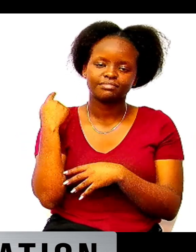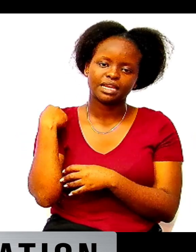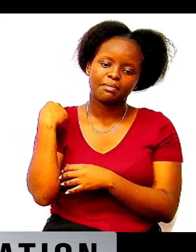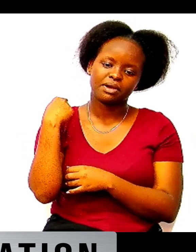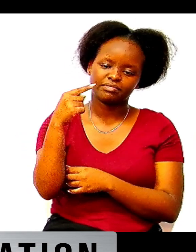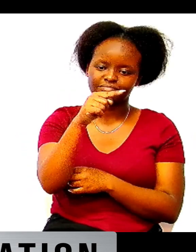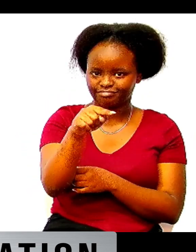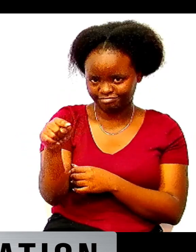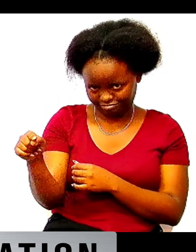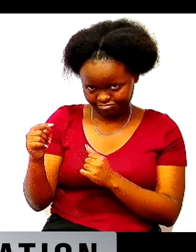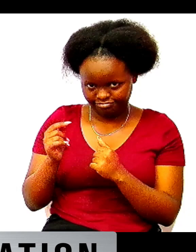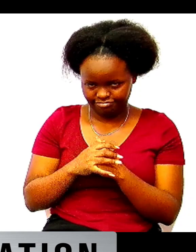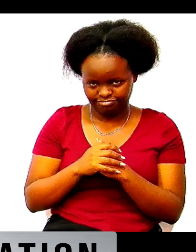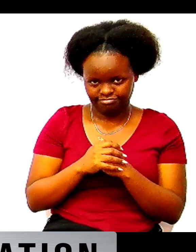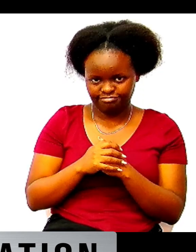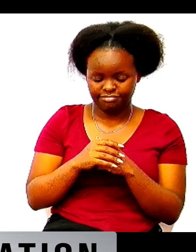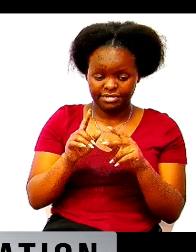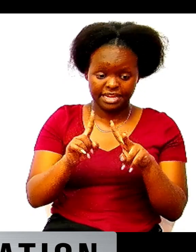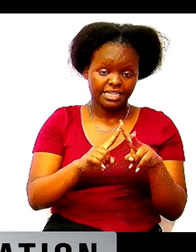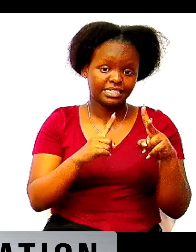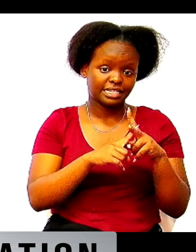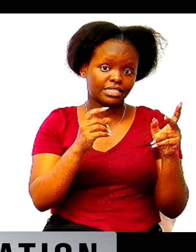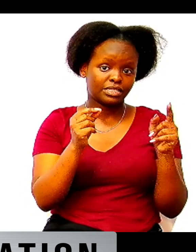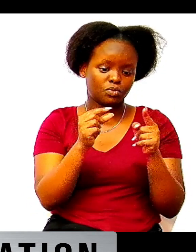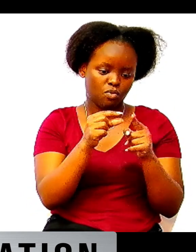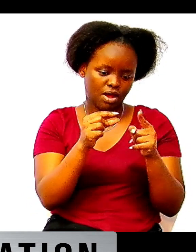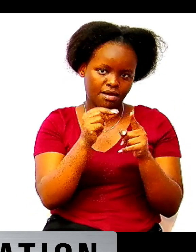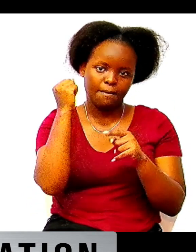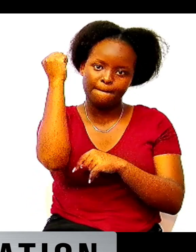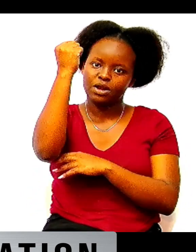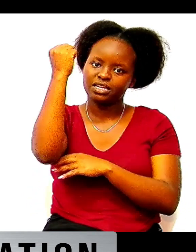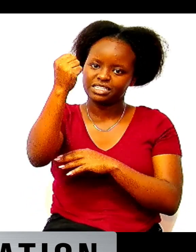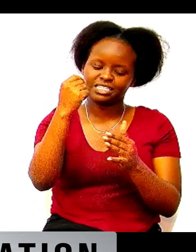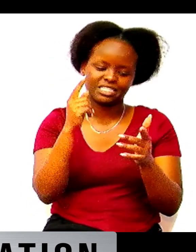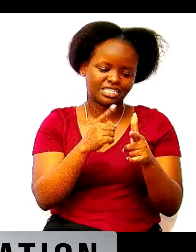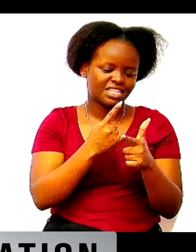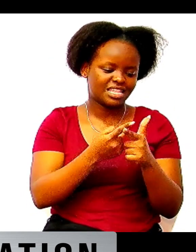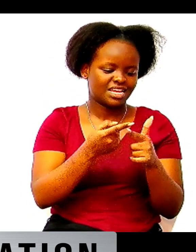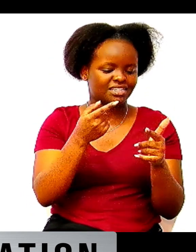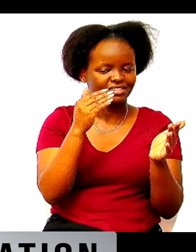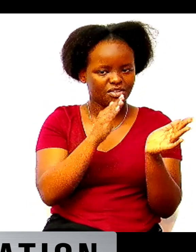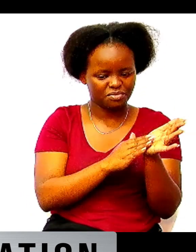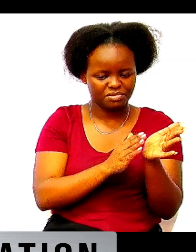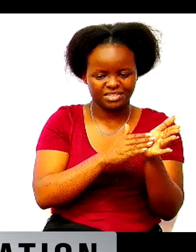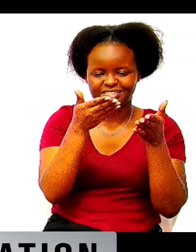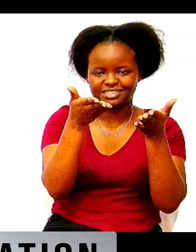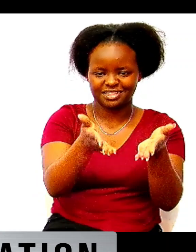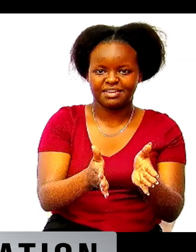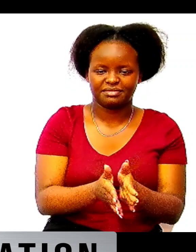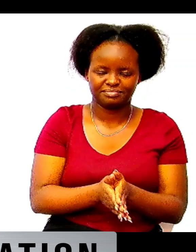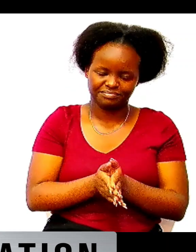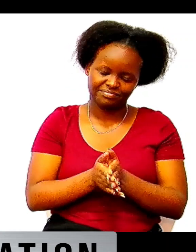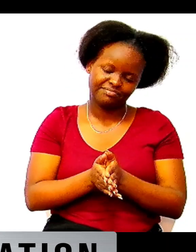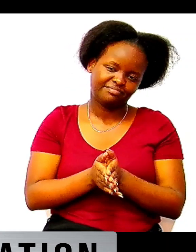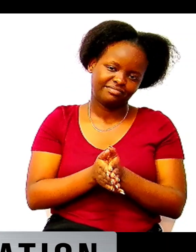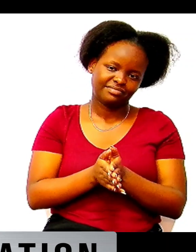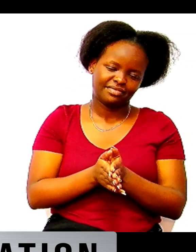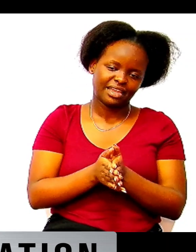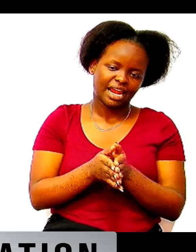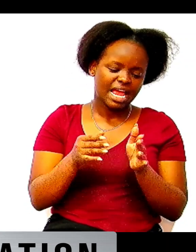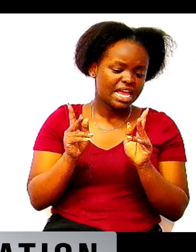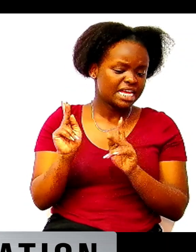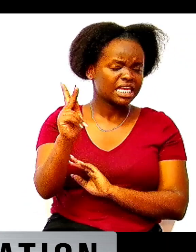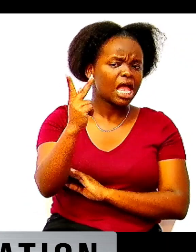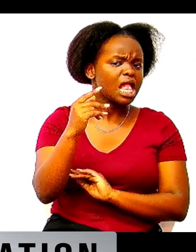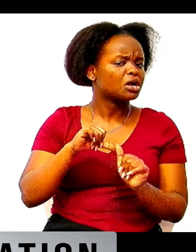0111980384. Anza na neno politics, alafu utoe comments zako hapo. Nicholas Oyo. Yes, Jonah. Free Kenya inaendelea